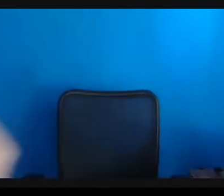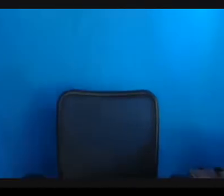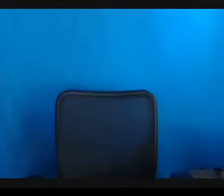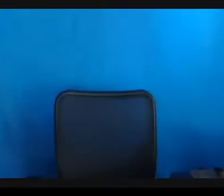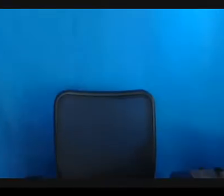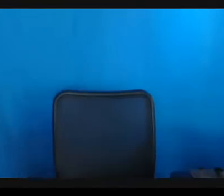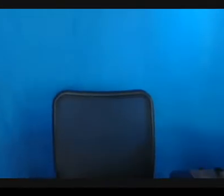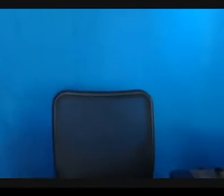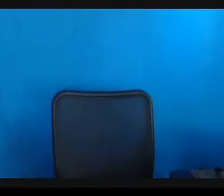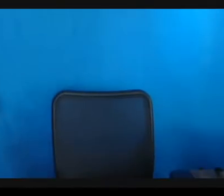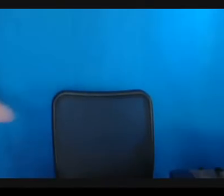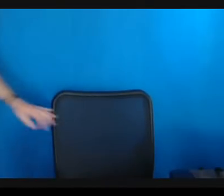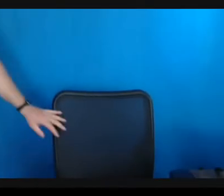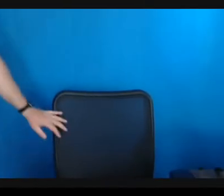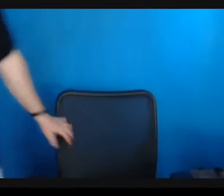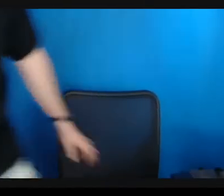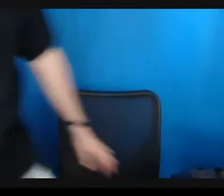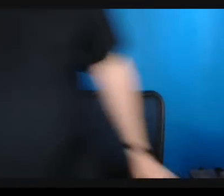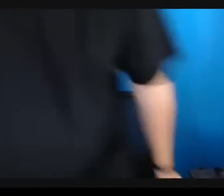So that means that